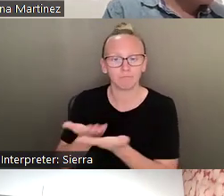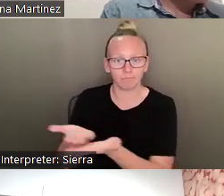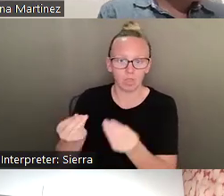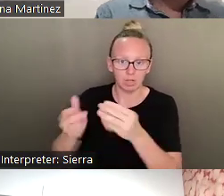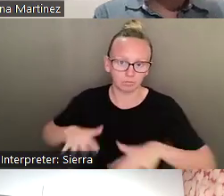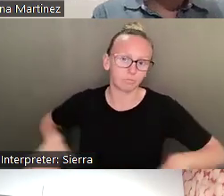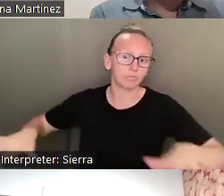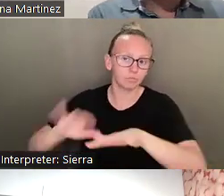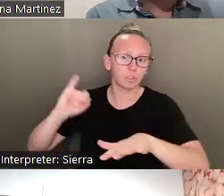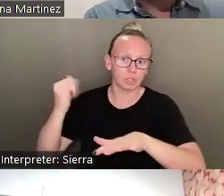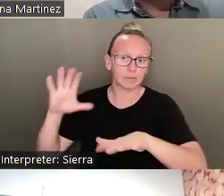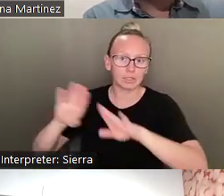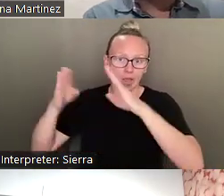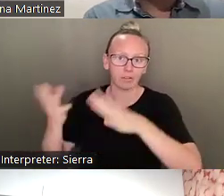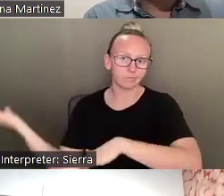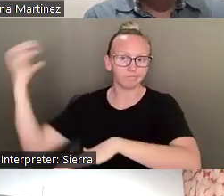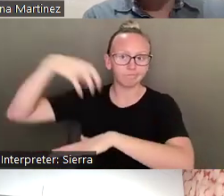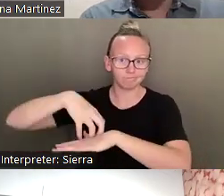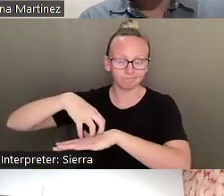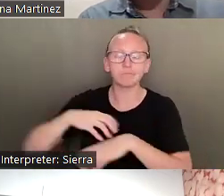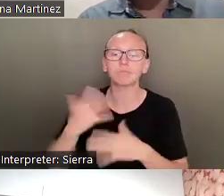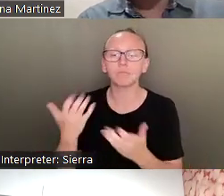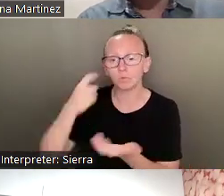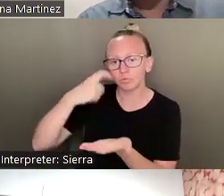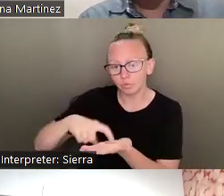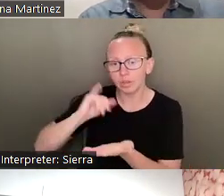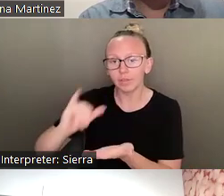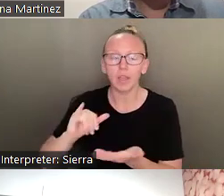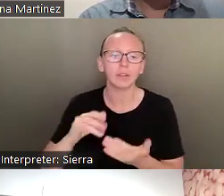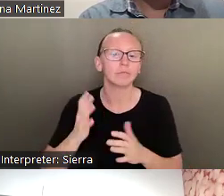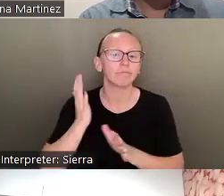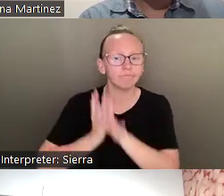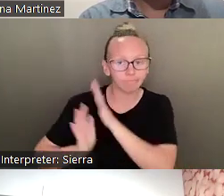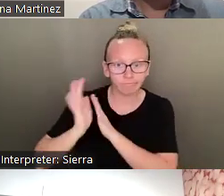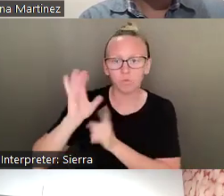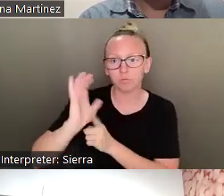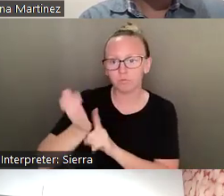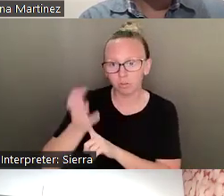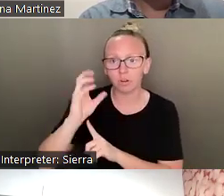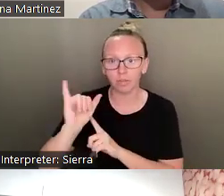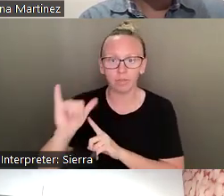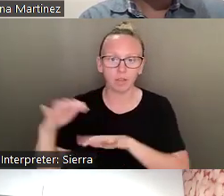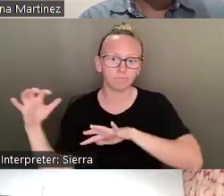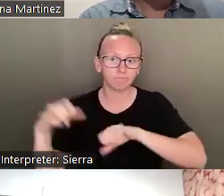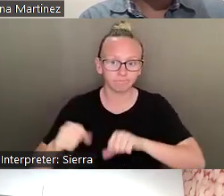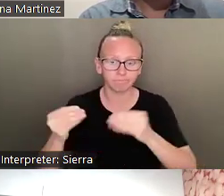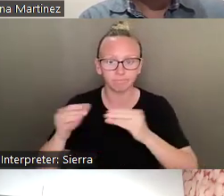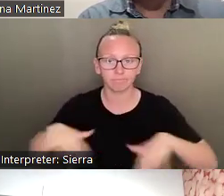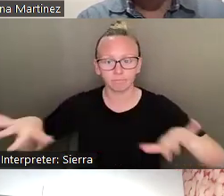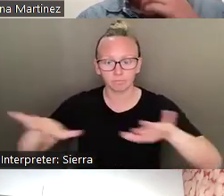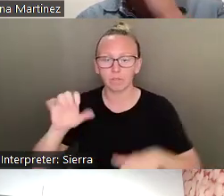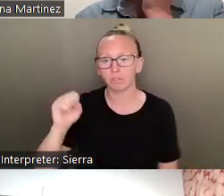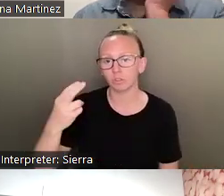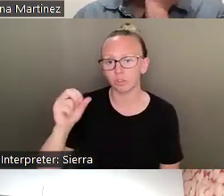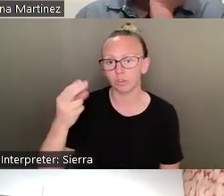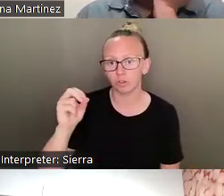We recognize the ancestral, cultural, traditional, and unceded territory of the Shoshone, Bannock, and